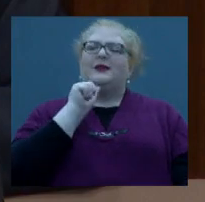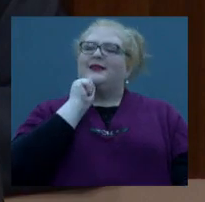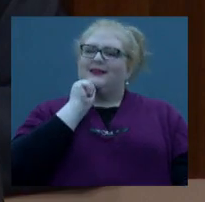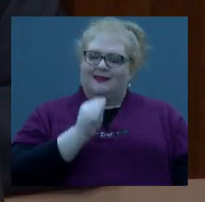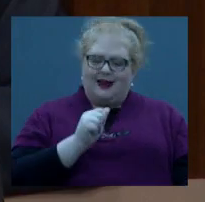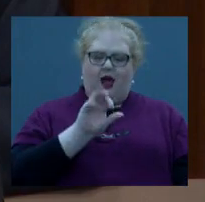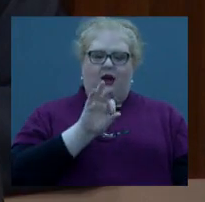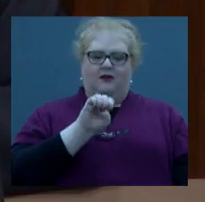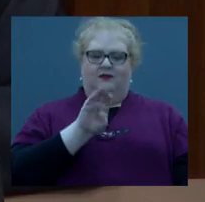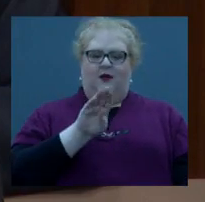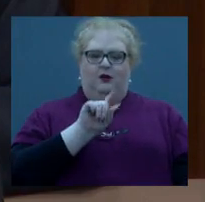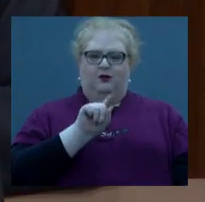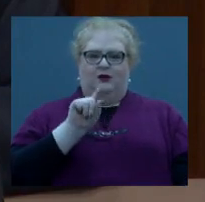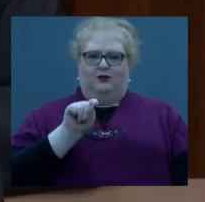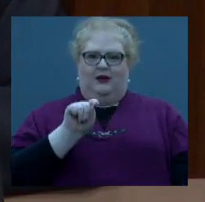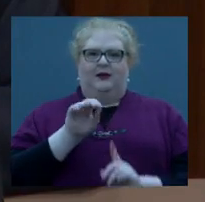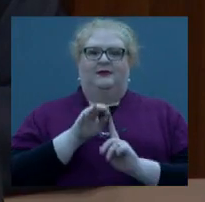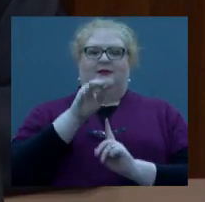20th.